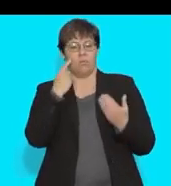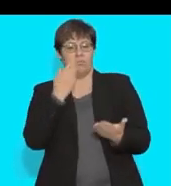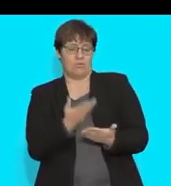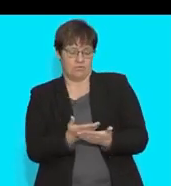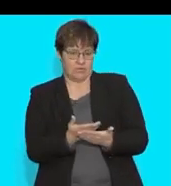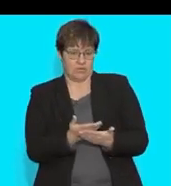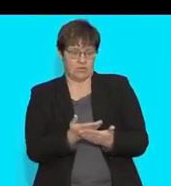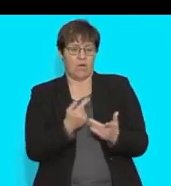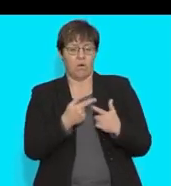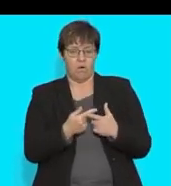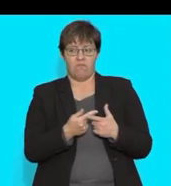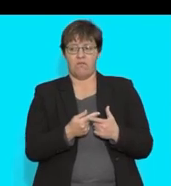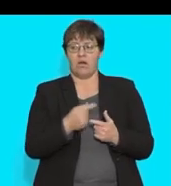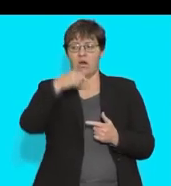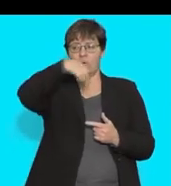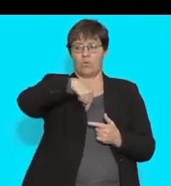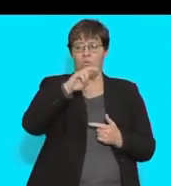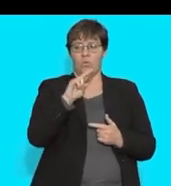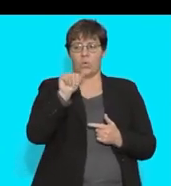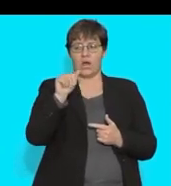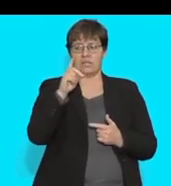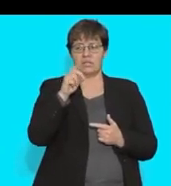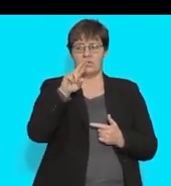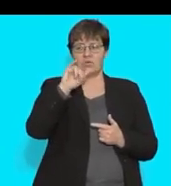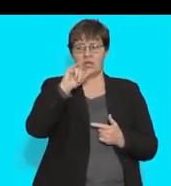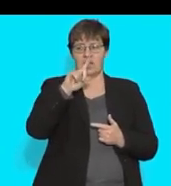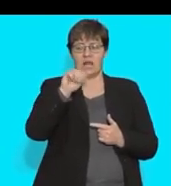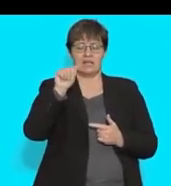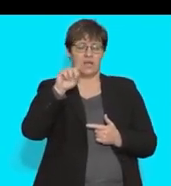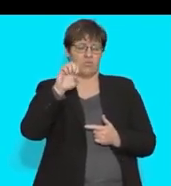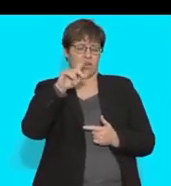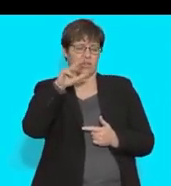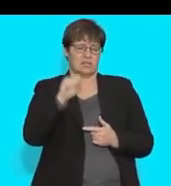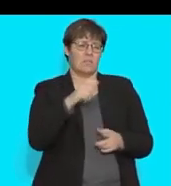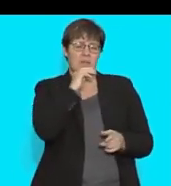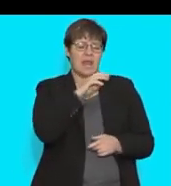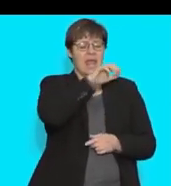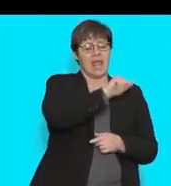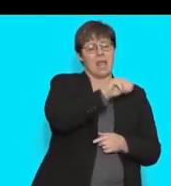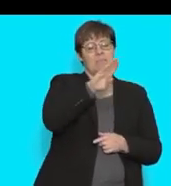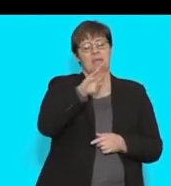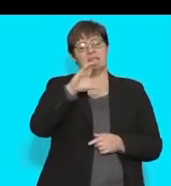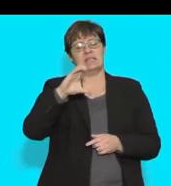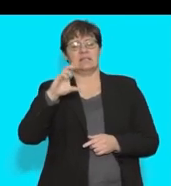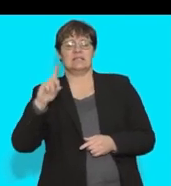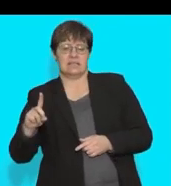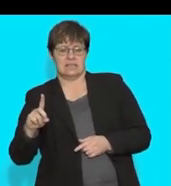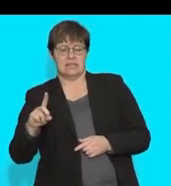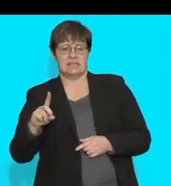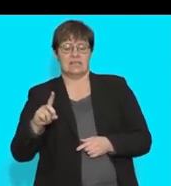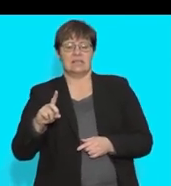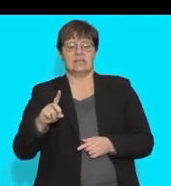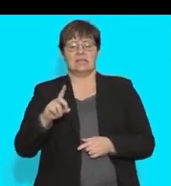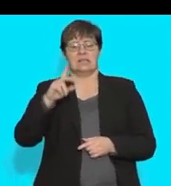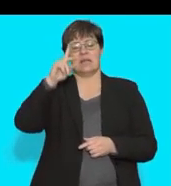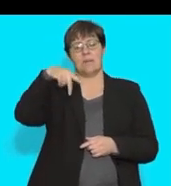the properties of quadrilaterals, right? Like, for example, prove that ABCD is a parallelogram. That's